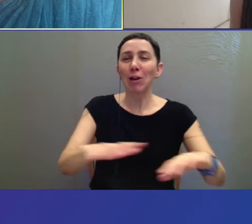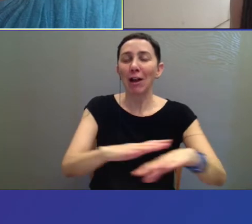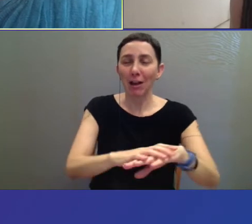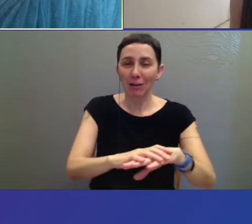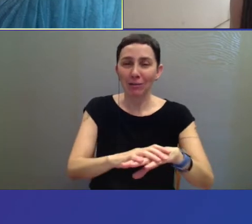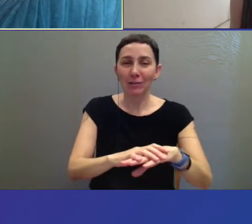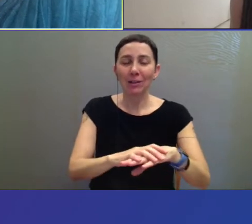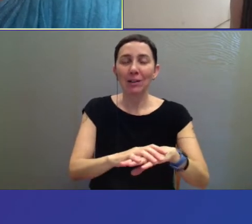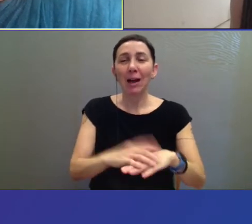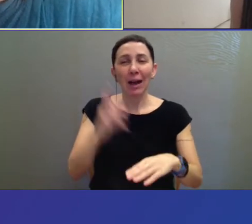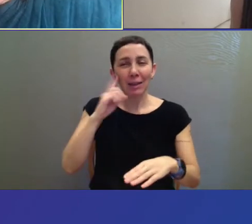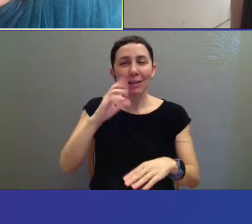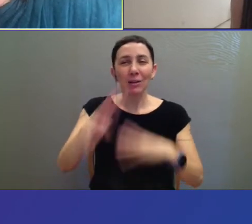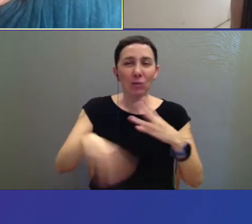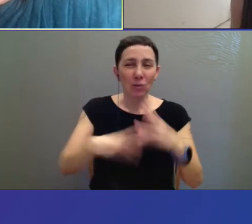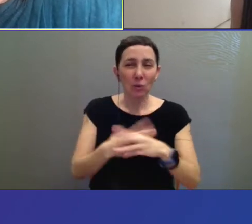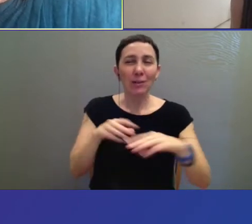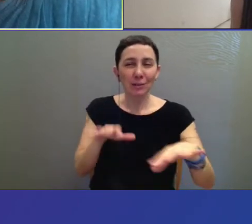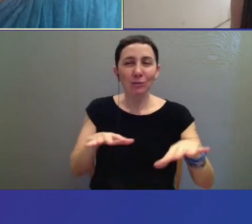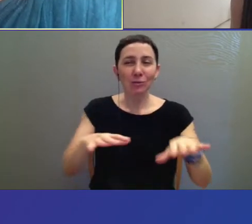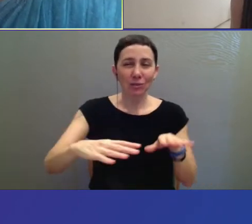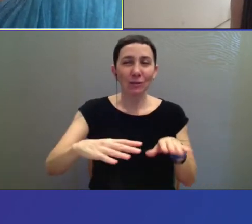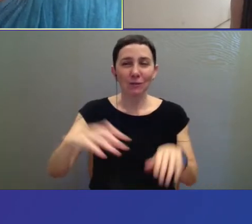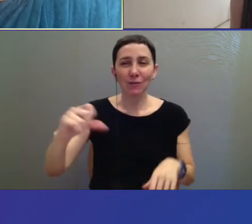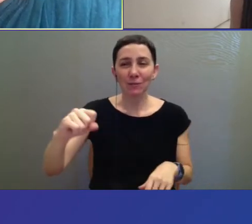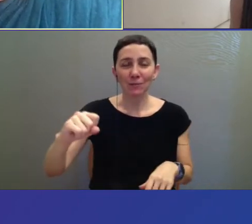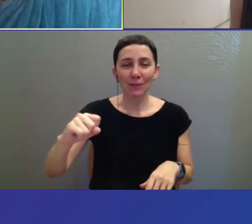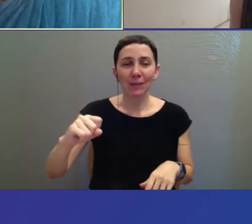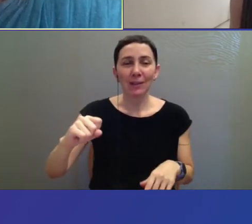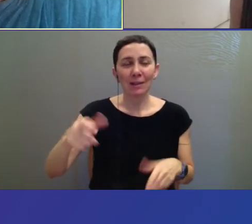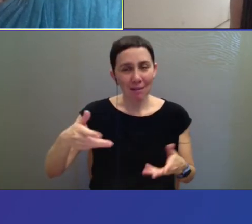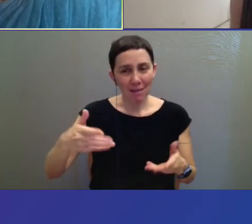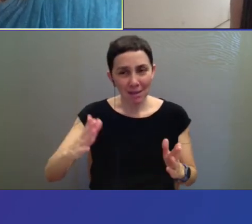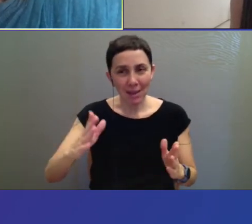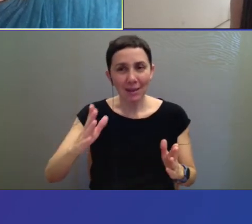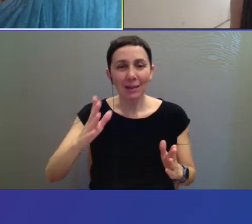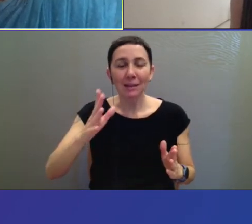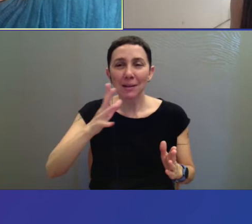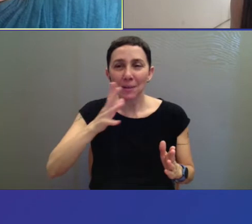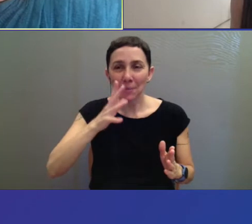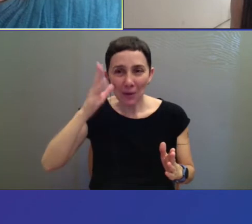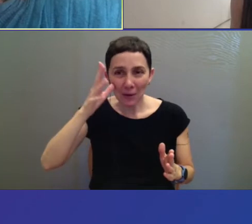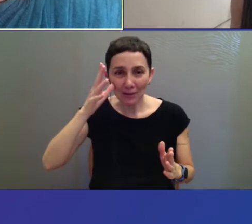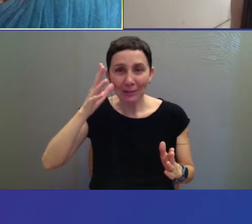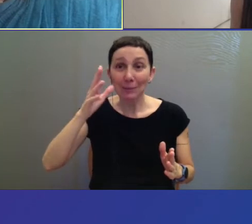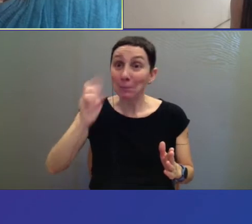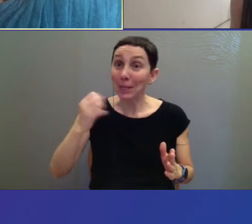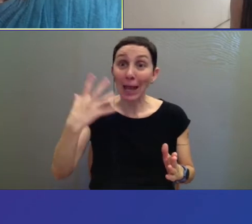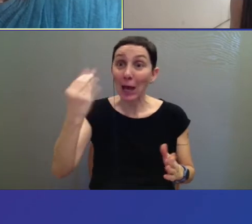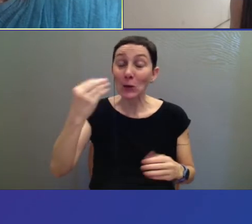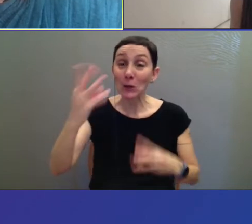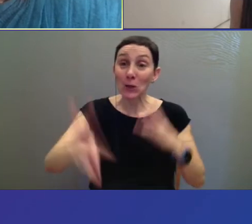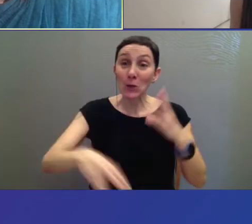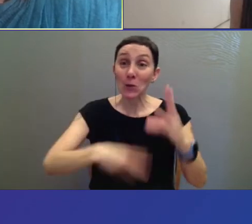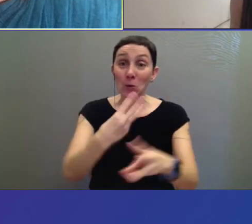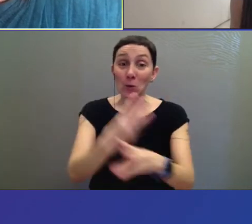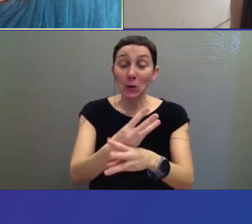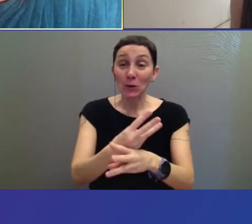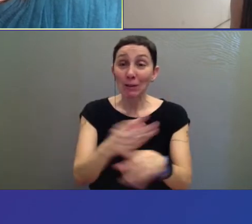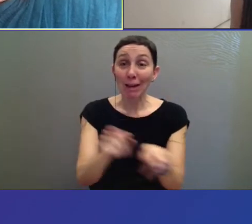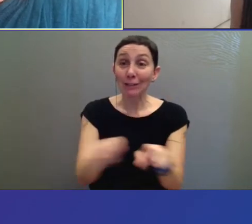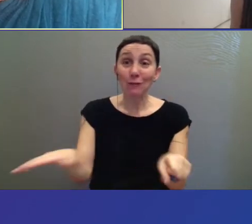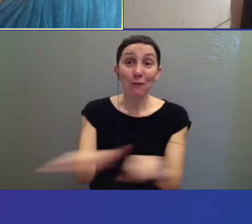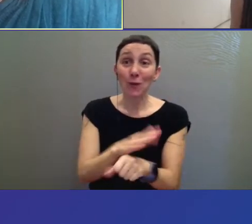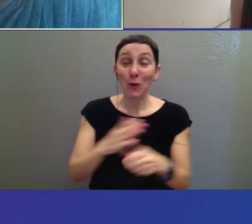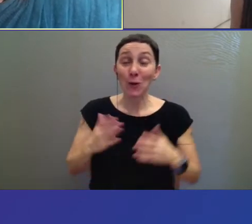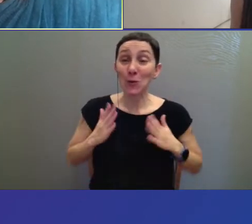shift a lot more towards allowing parents to exist out in the world as fully formed human